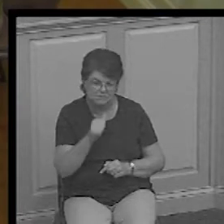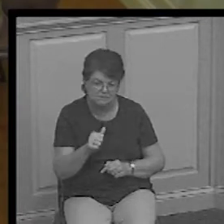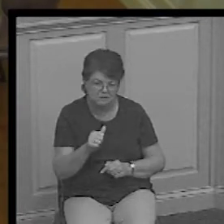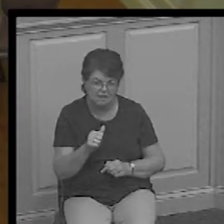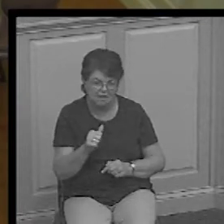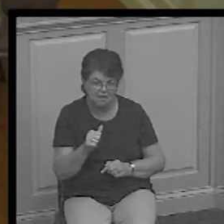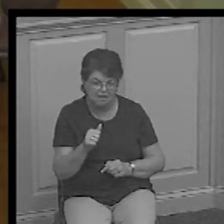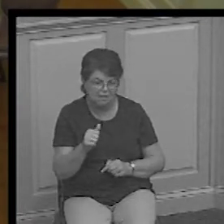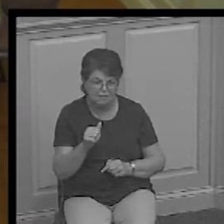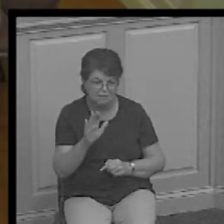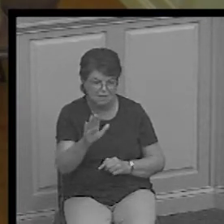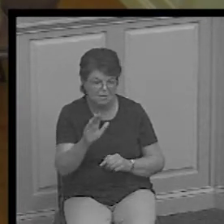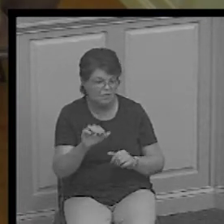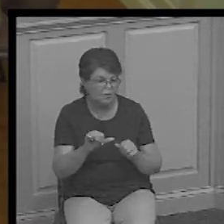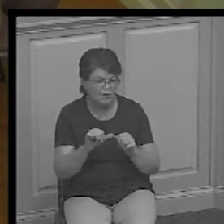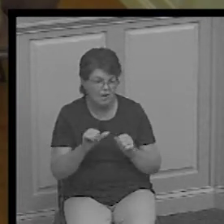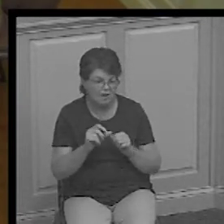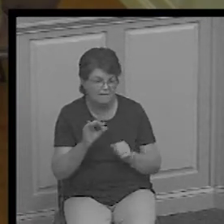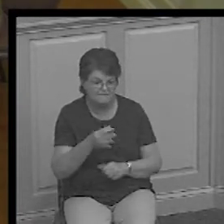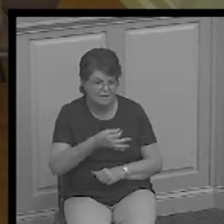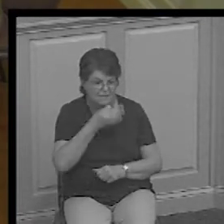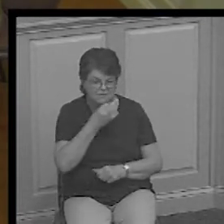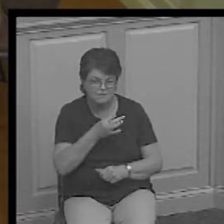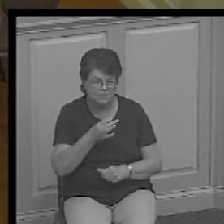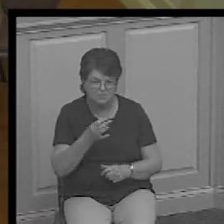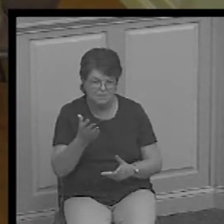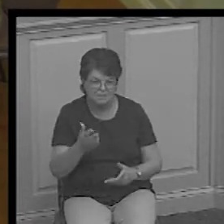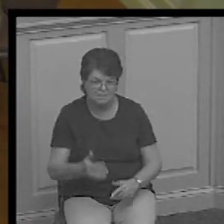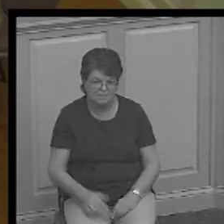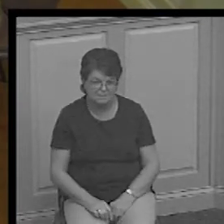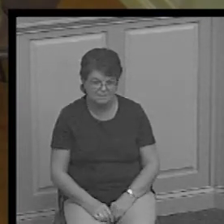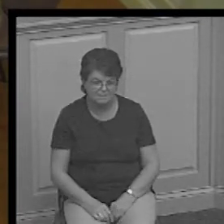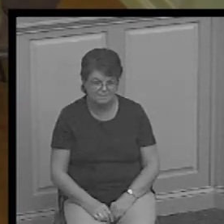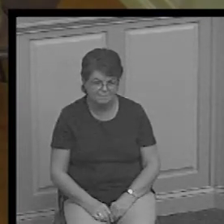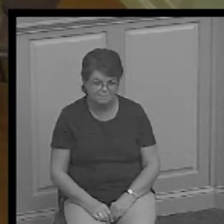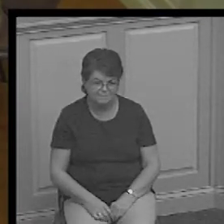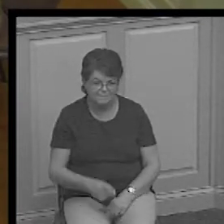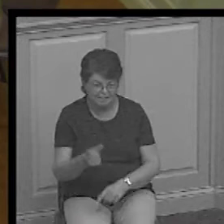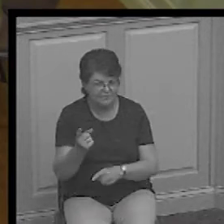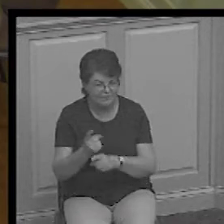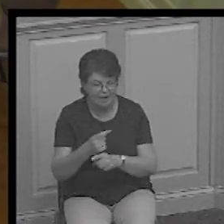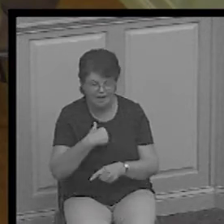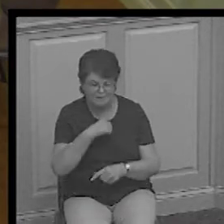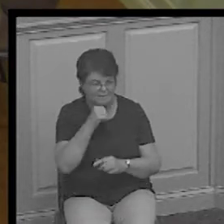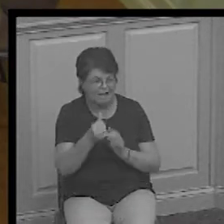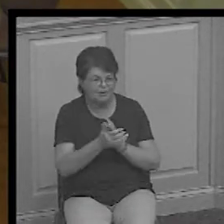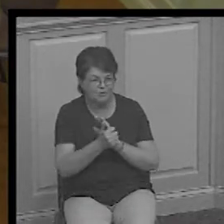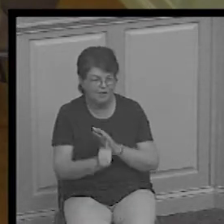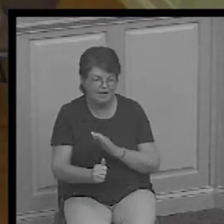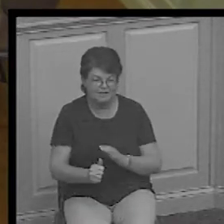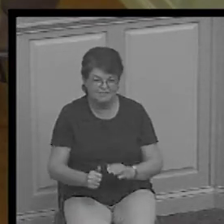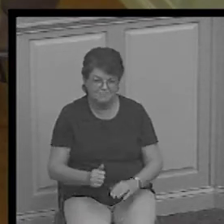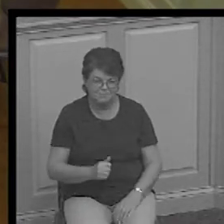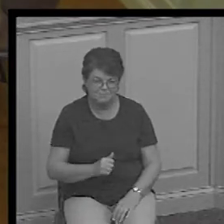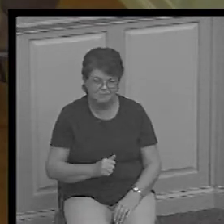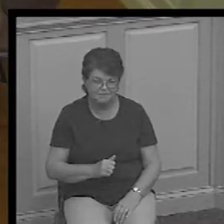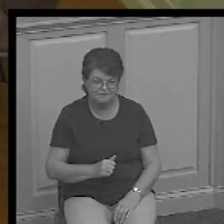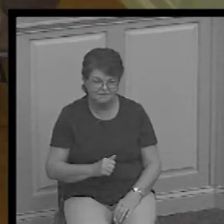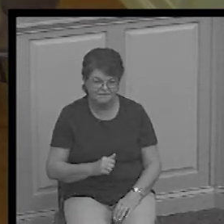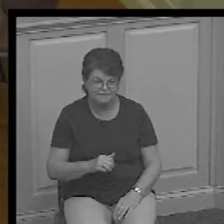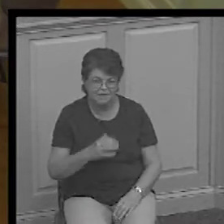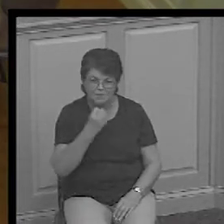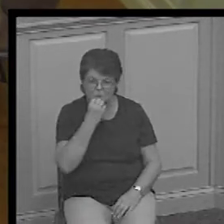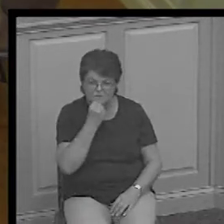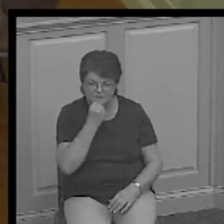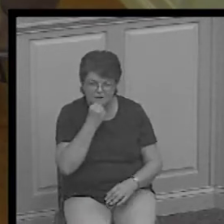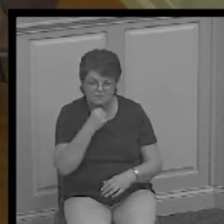technically. this is not my area of expertise. I didn't want to say you weren't qualified, that's terrible. right. I'm not. To do preservation projects in the Heritage